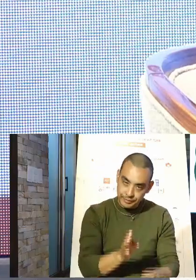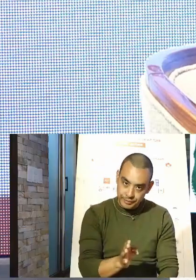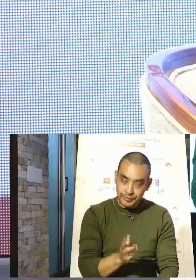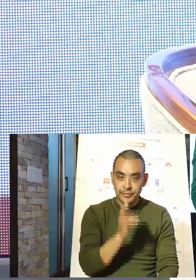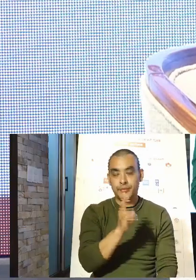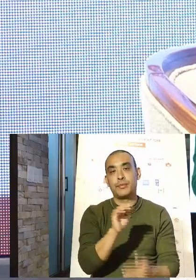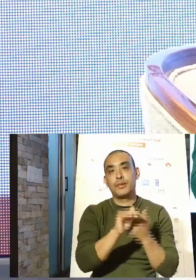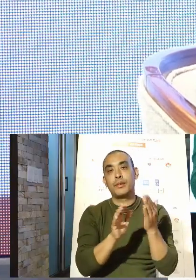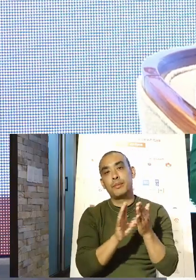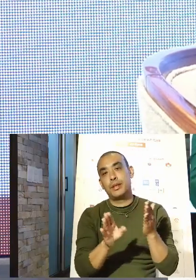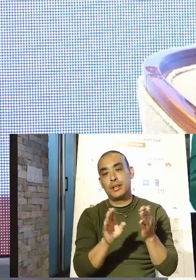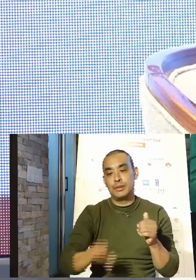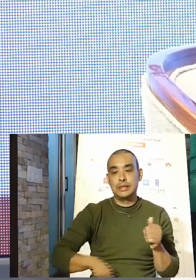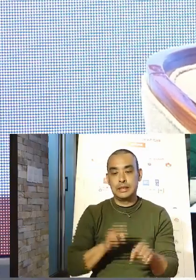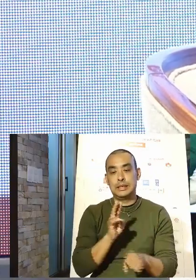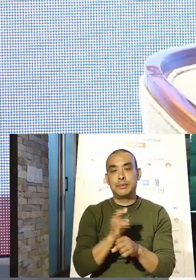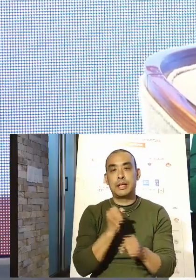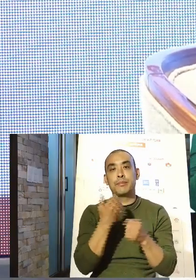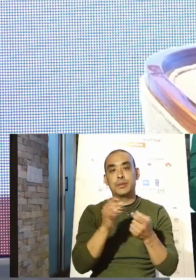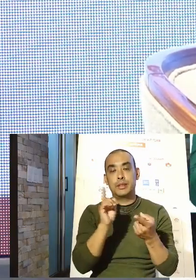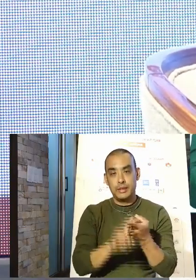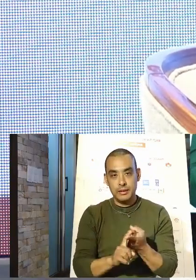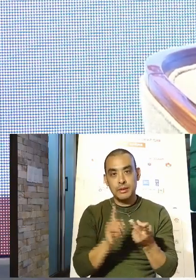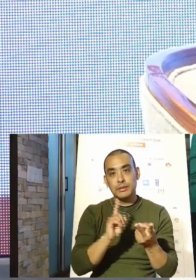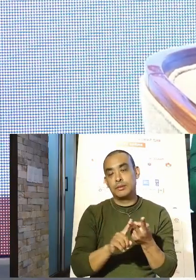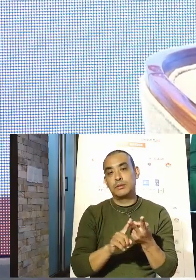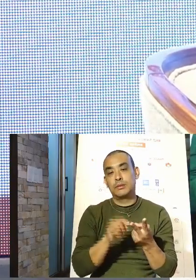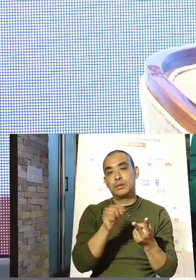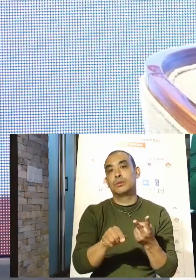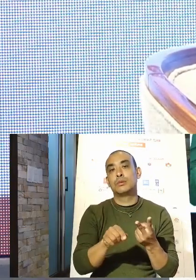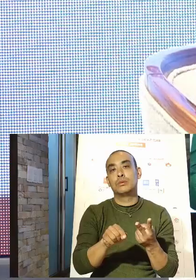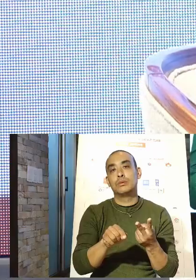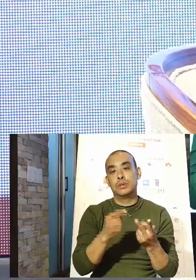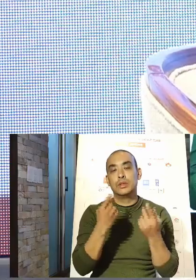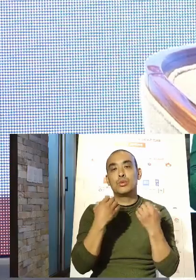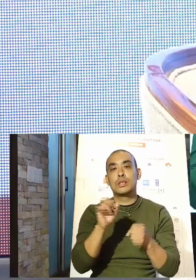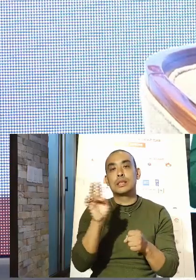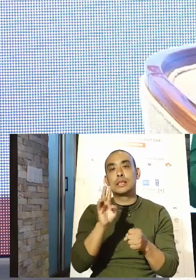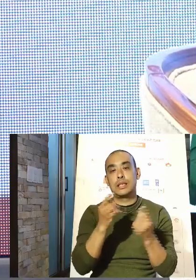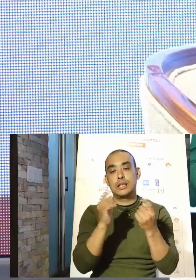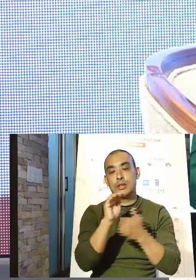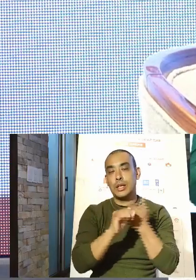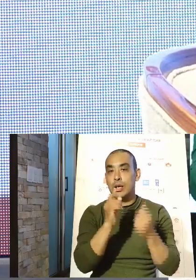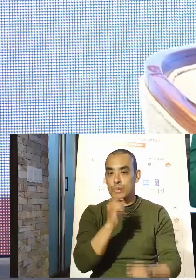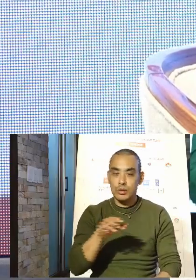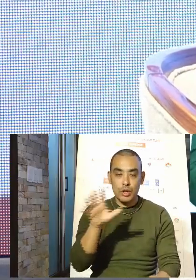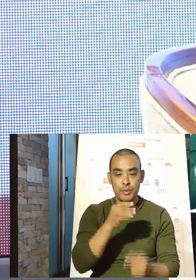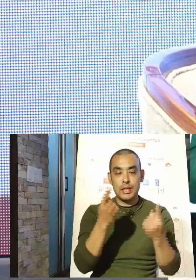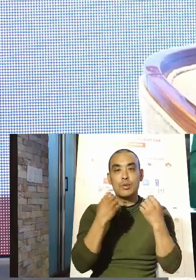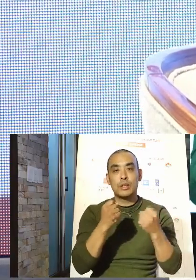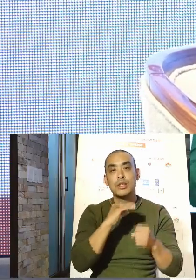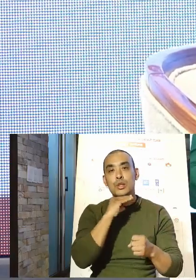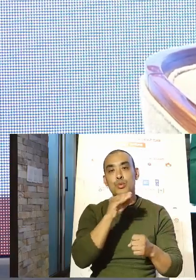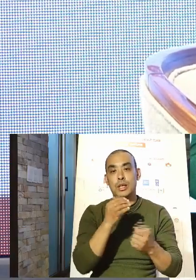like a life skill session, one. Second, this as a part of the health delivery system, all the adolescent